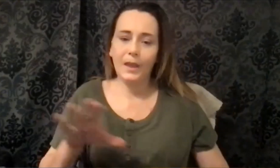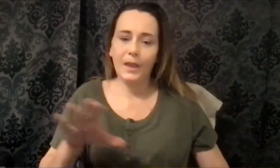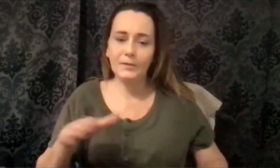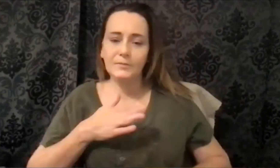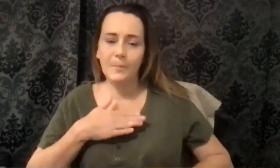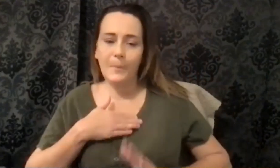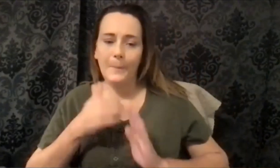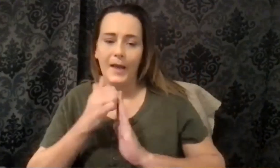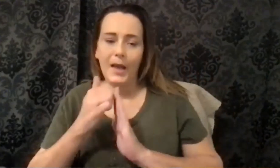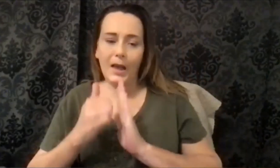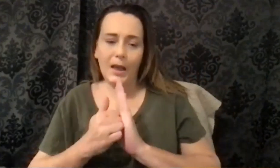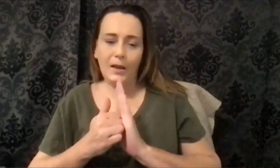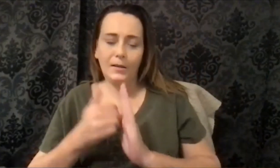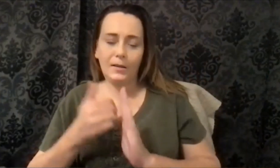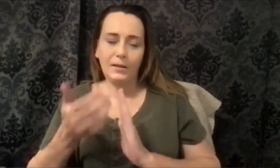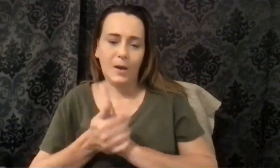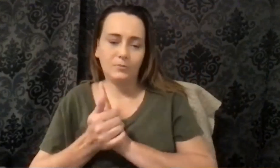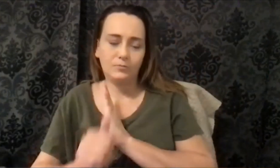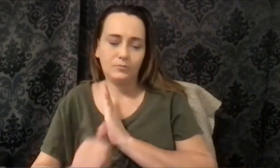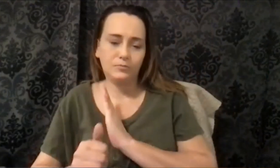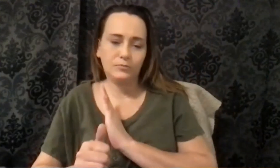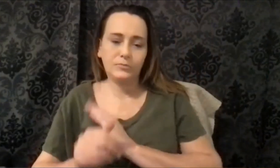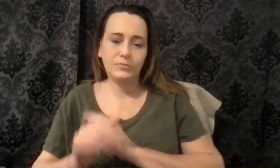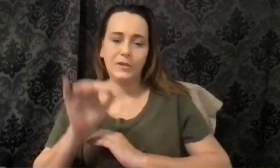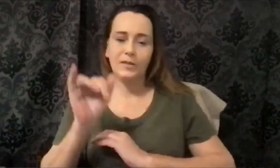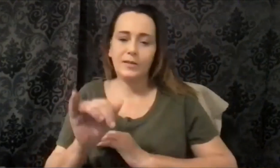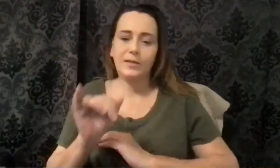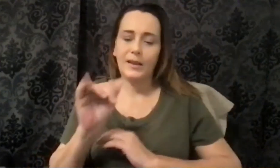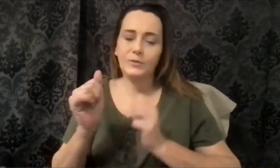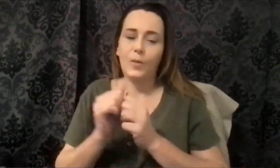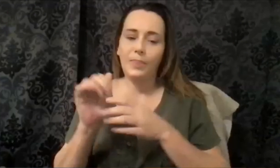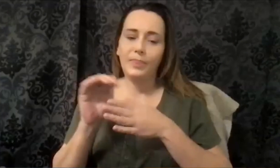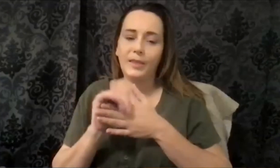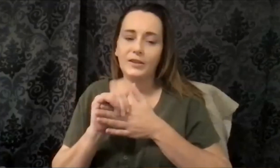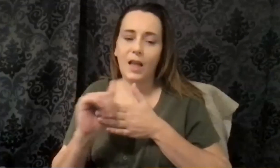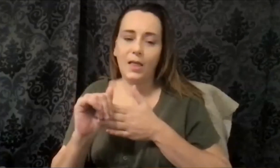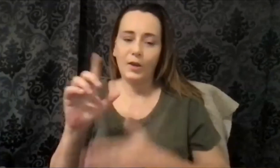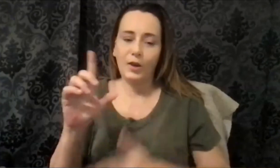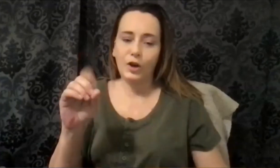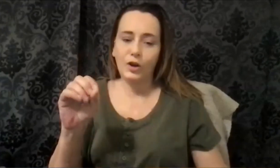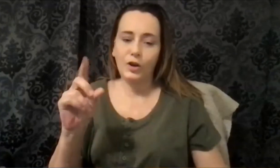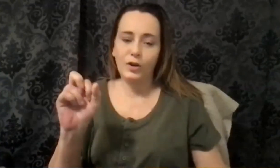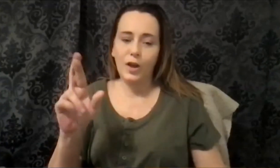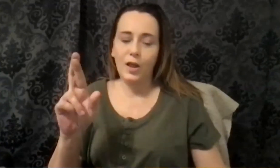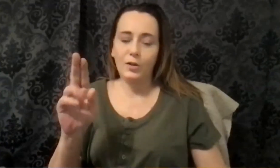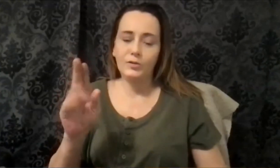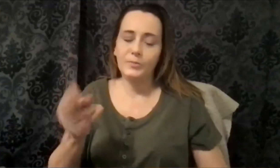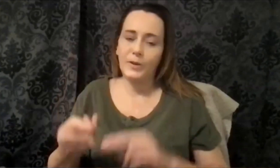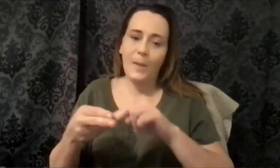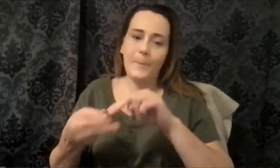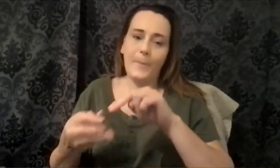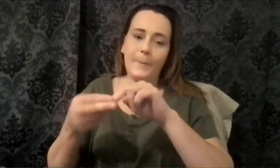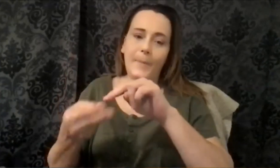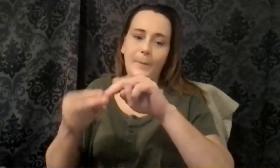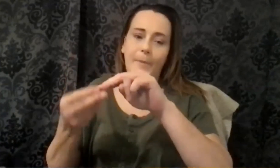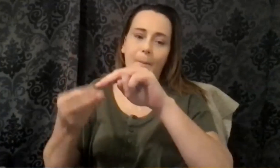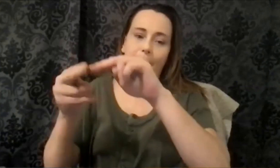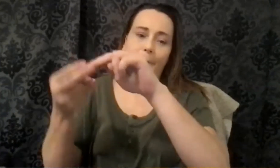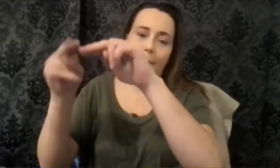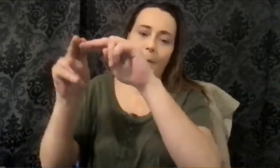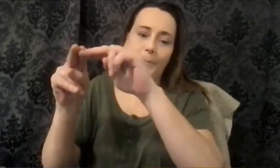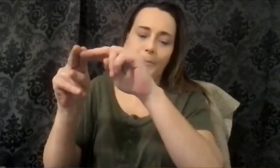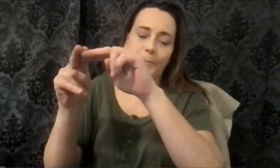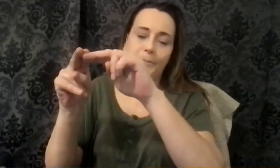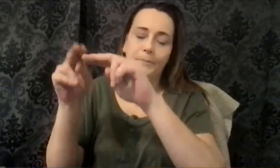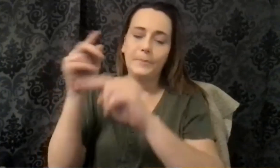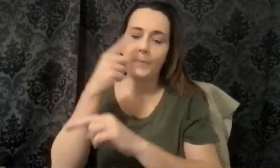expertise, actually. It actually has to do with the dollar. The US dollar has been going up and up because interest rates are starting to think they're